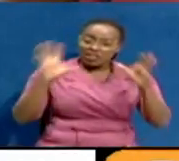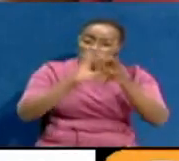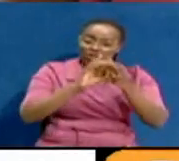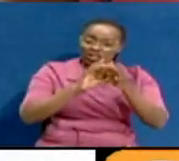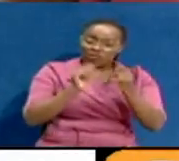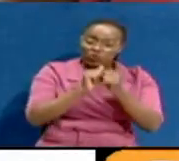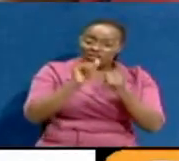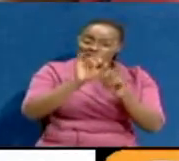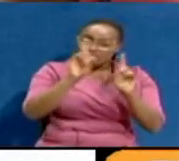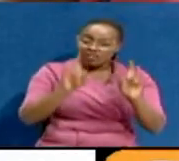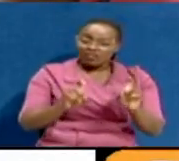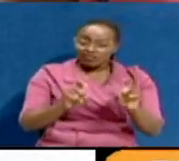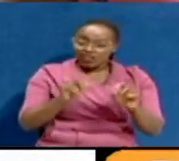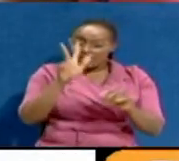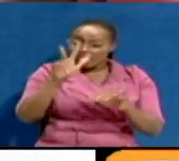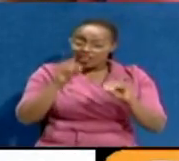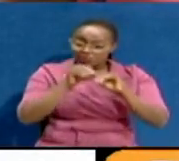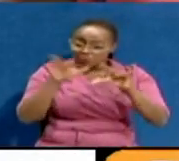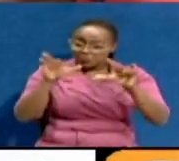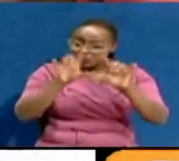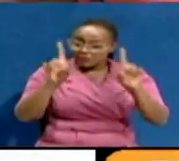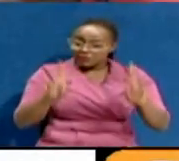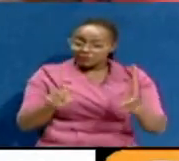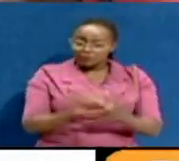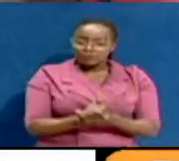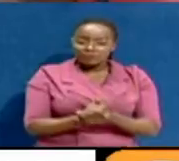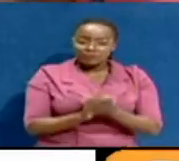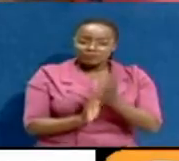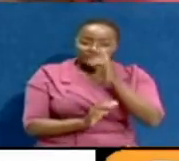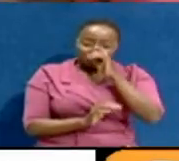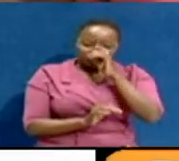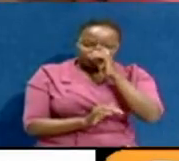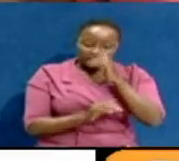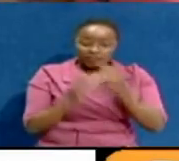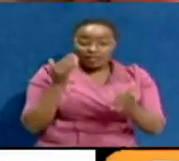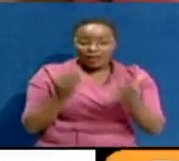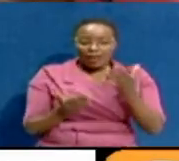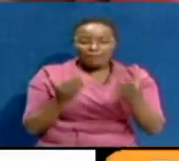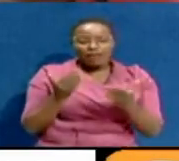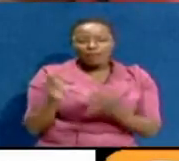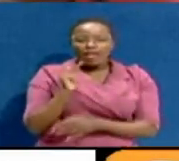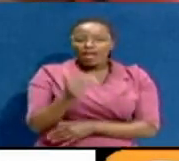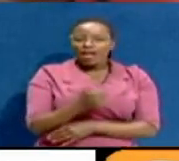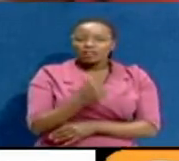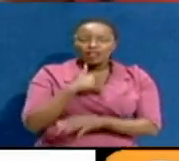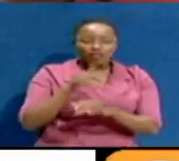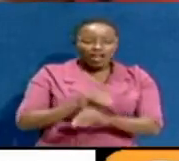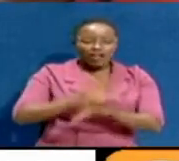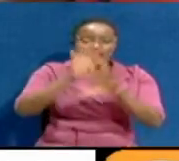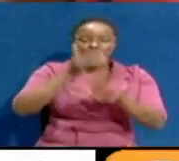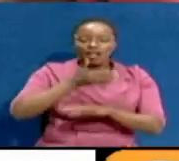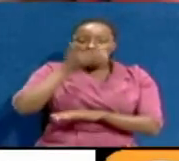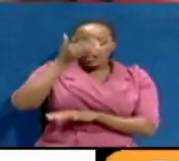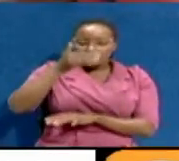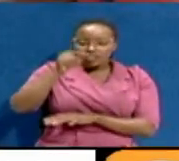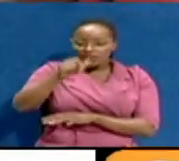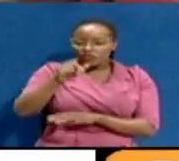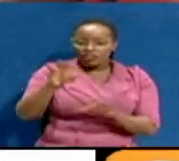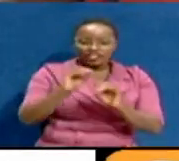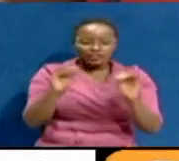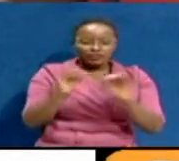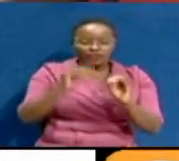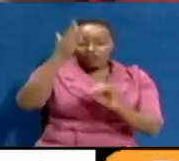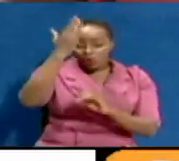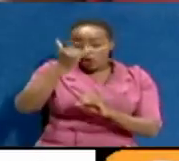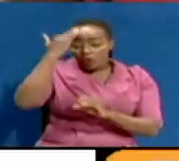that and the third wave? So we probably don't have a very clear answer to that. Okay. We know